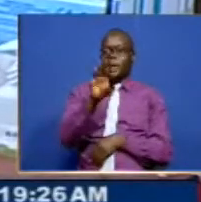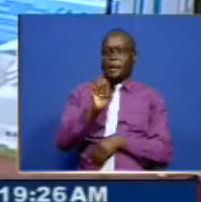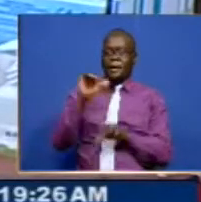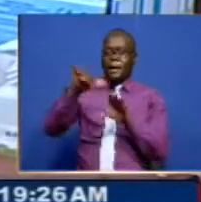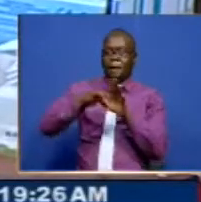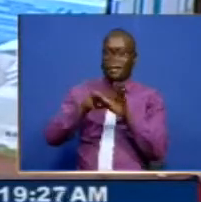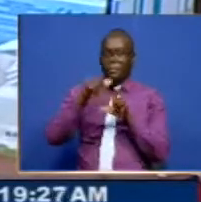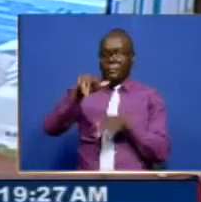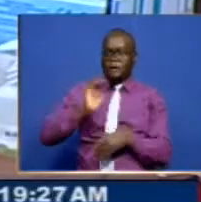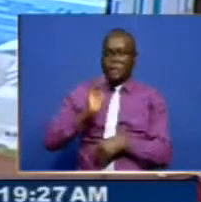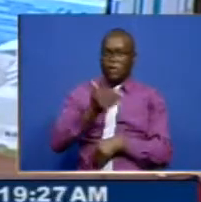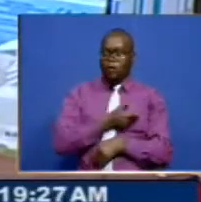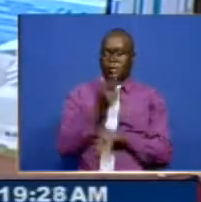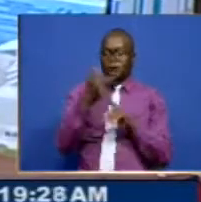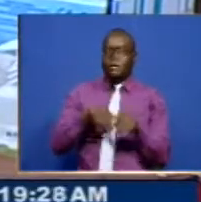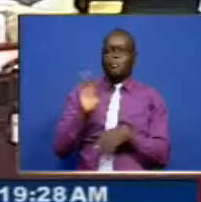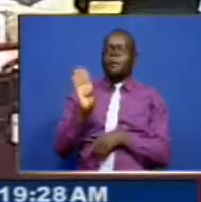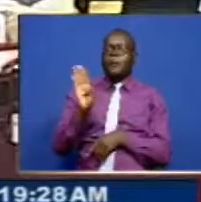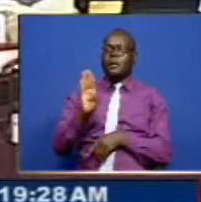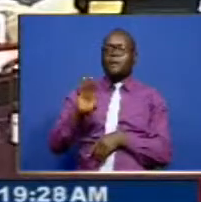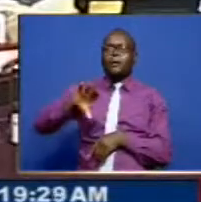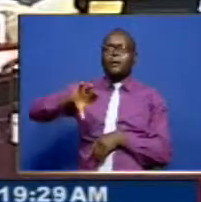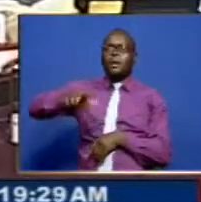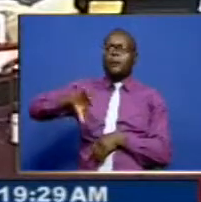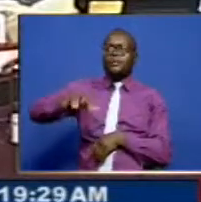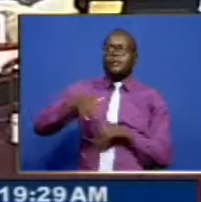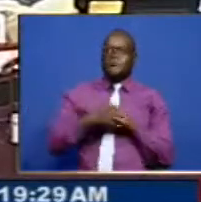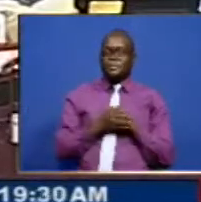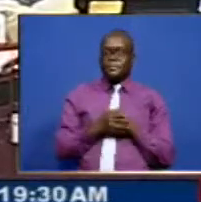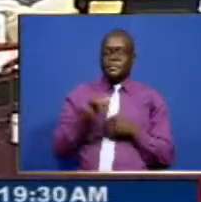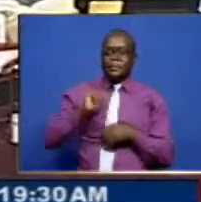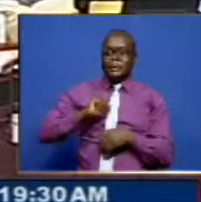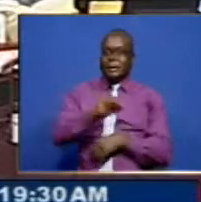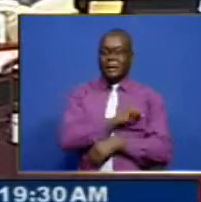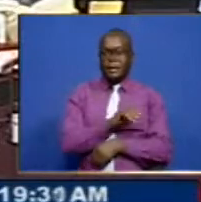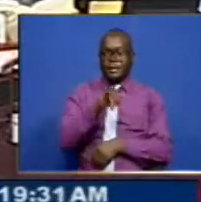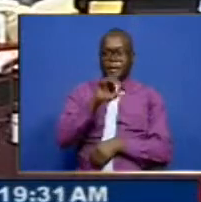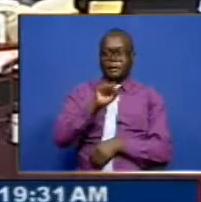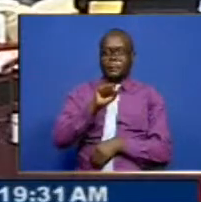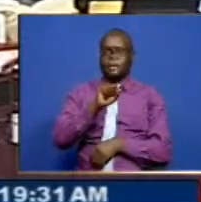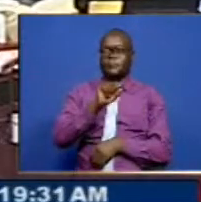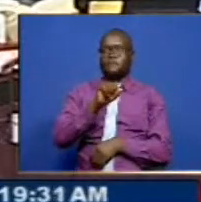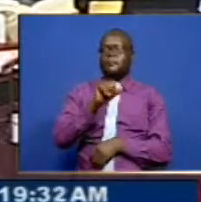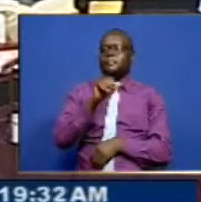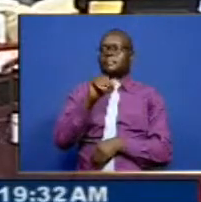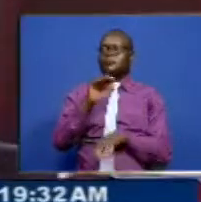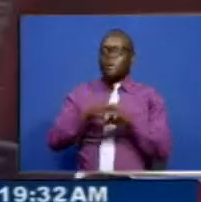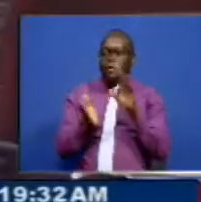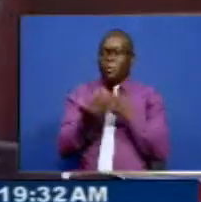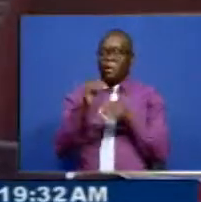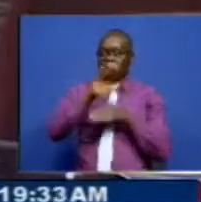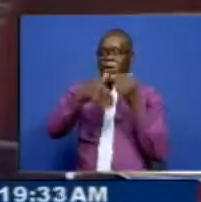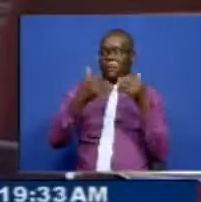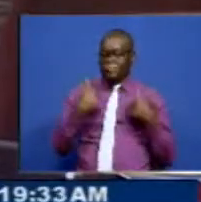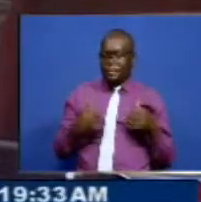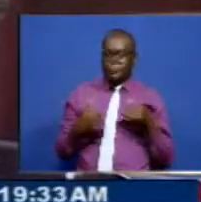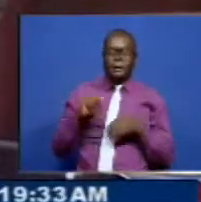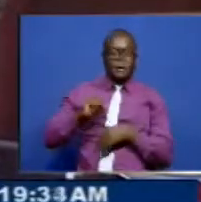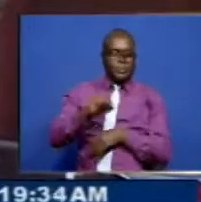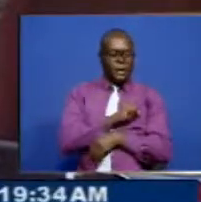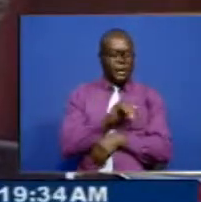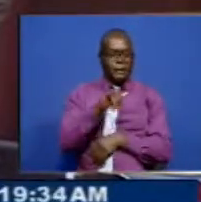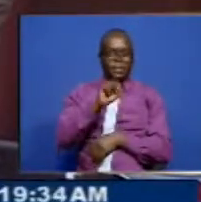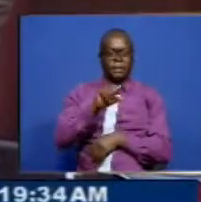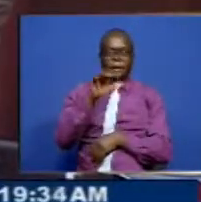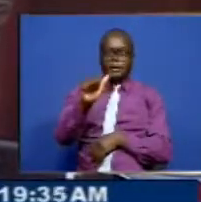this committee from Baringo County. Senator Issa? Good morning. Good morning to you all. My name is Senator Issa Juma Boy,